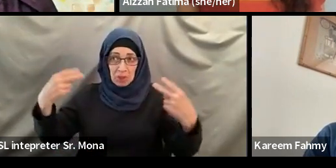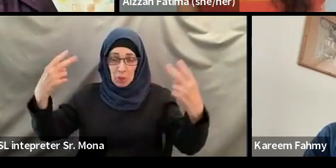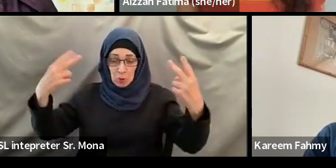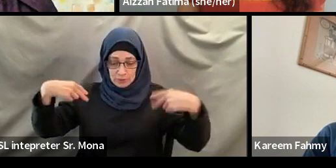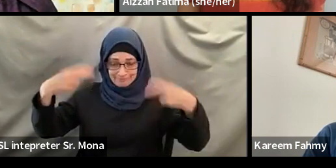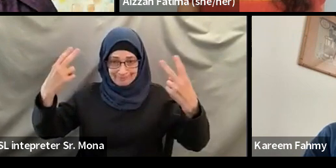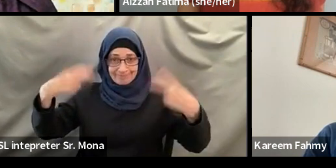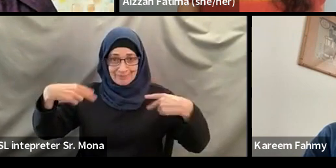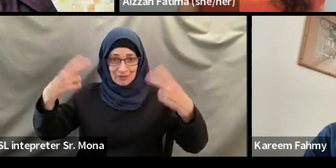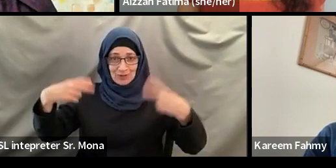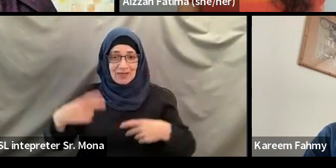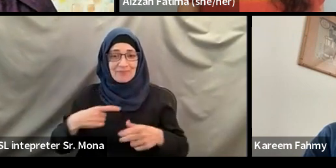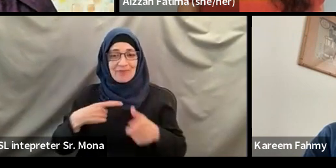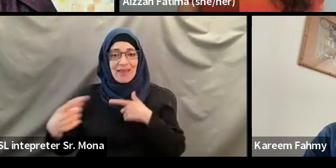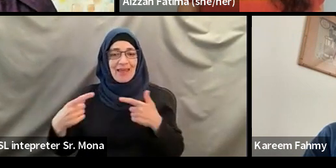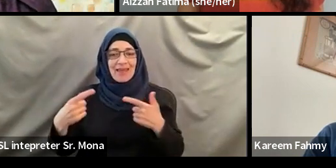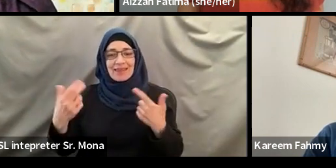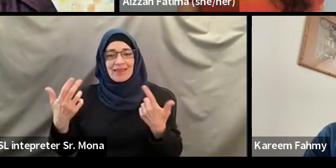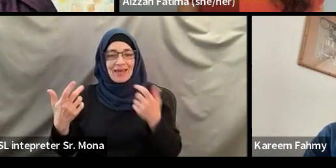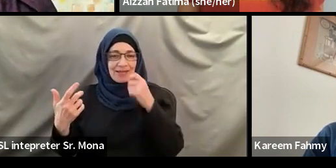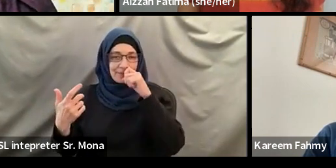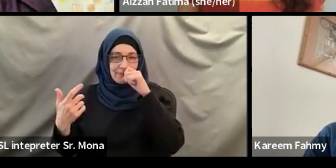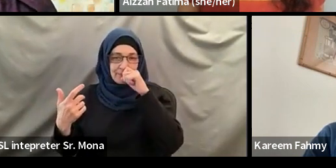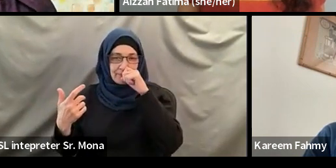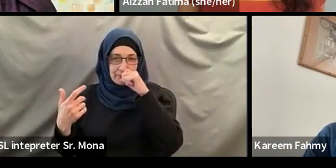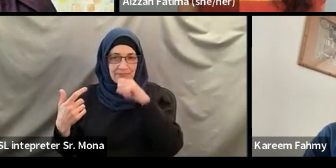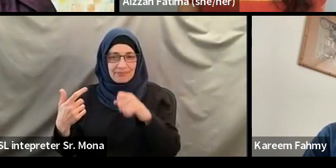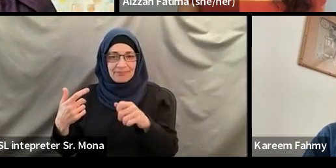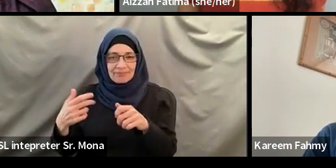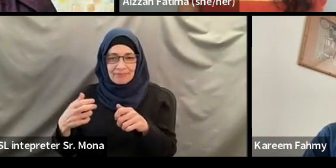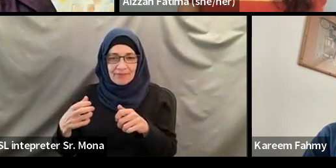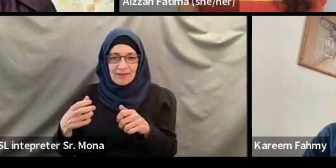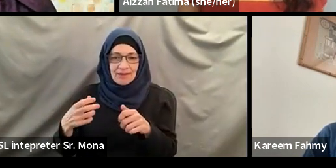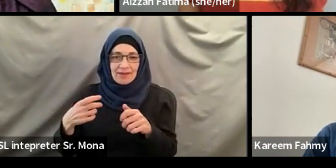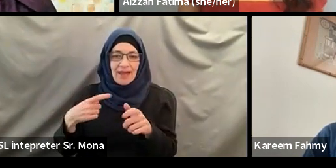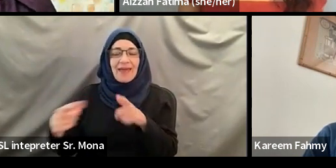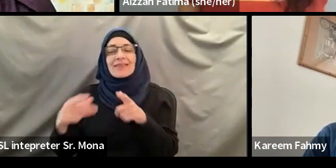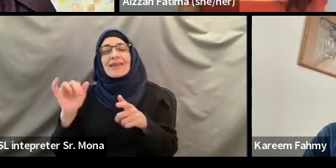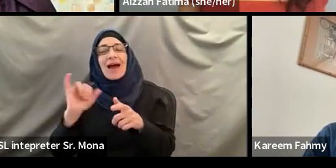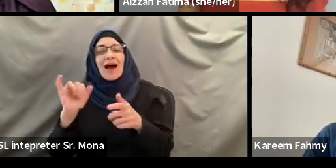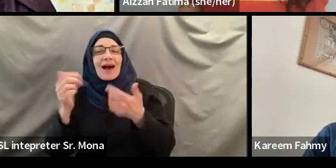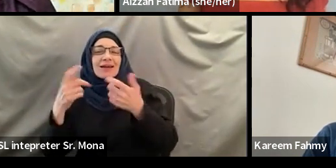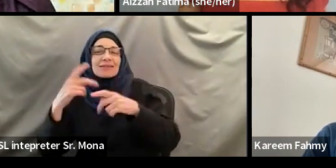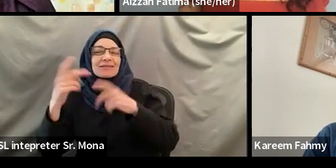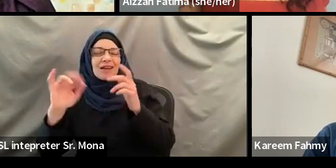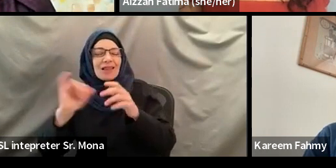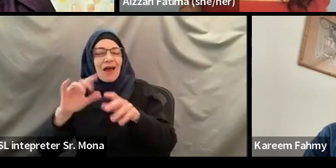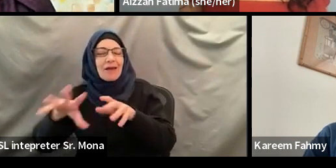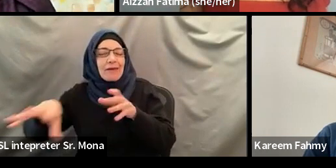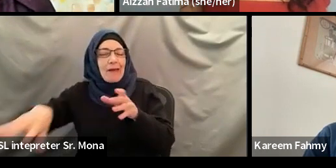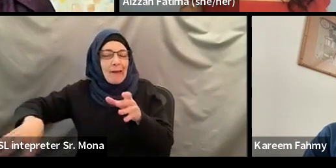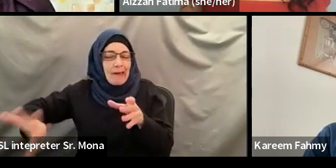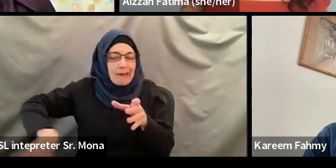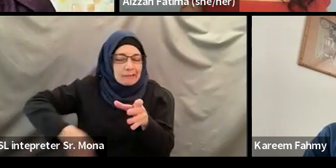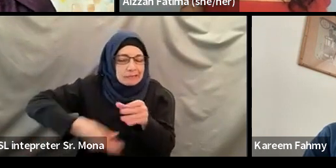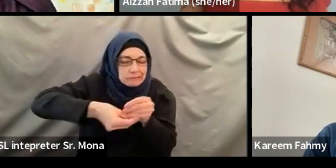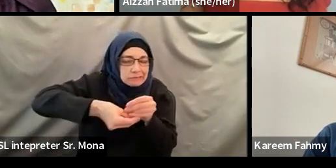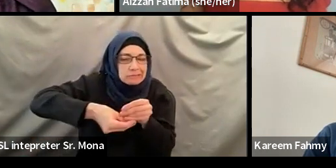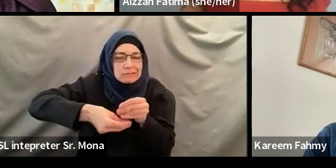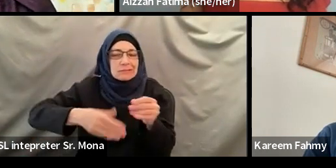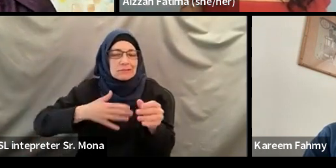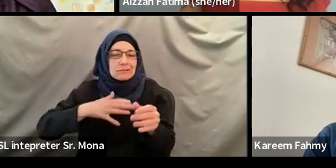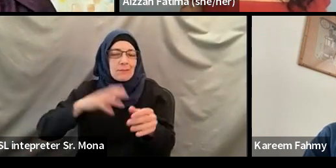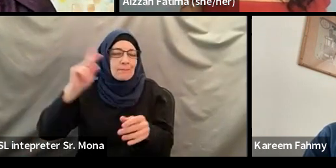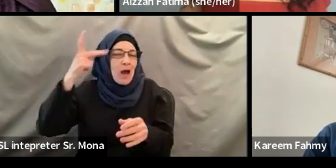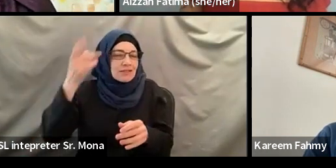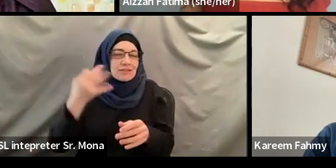look at here. And then I slide like my politics of my work in under that because of, that's kind of just